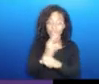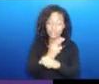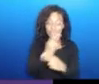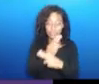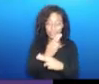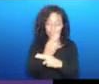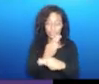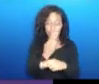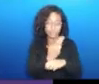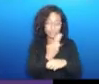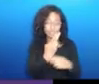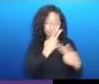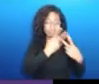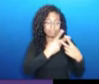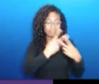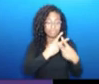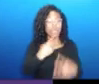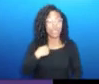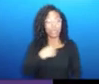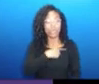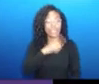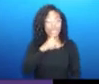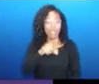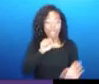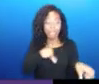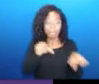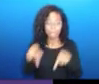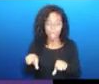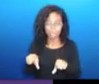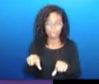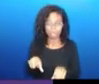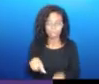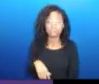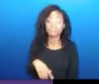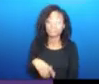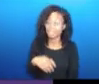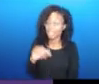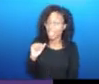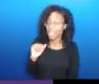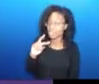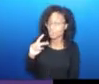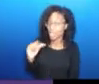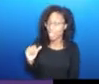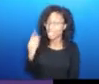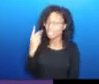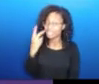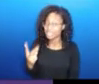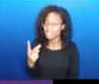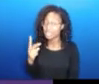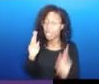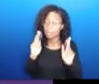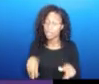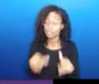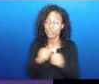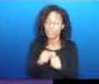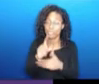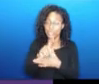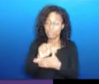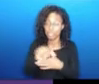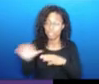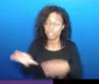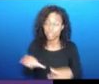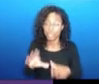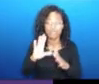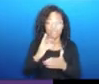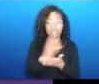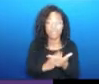WeAreABLE. So when A2A sees a person with a disability doing some great